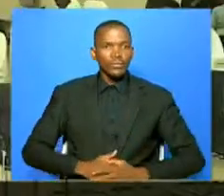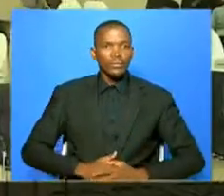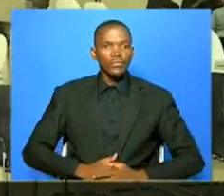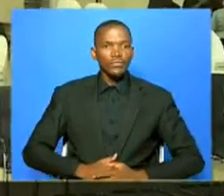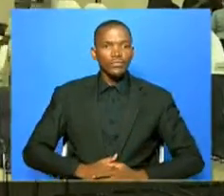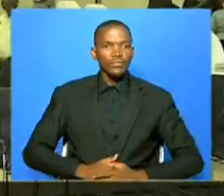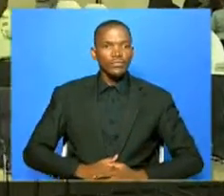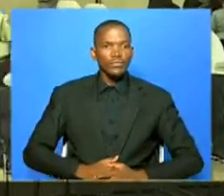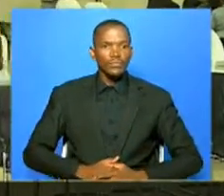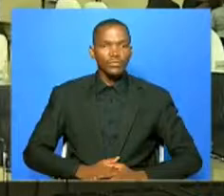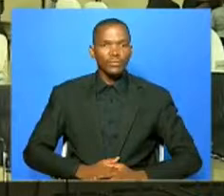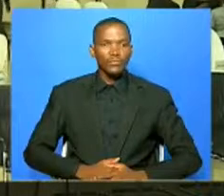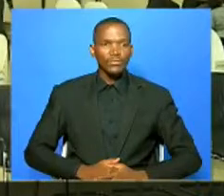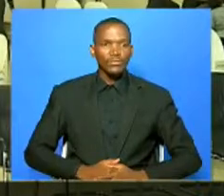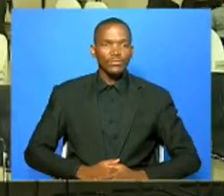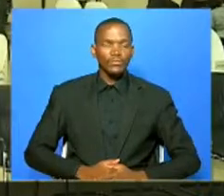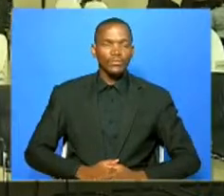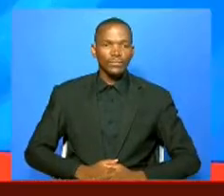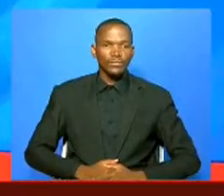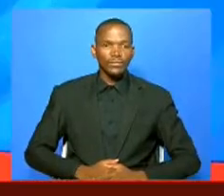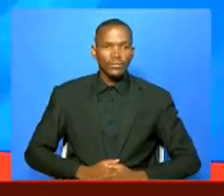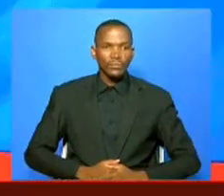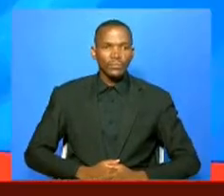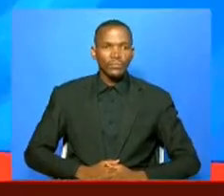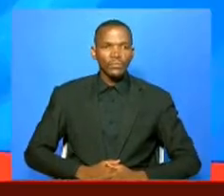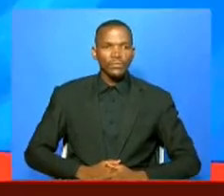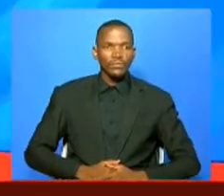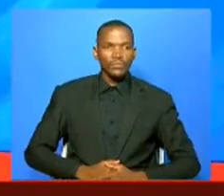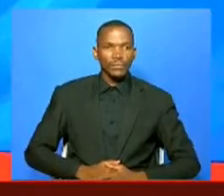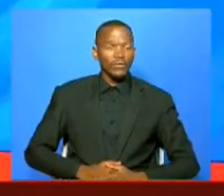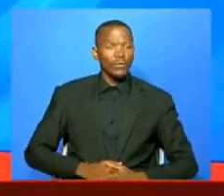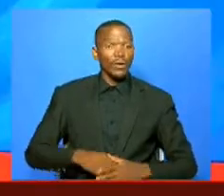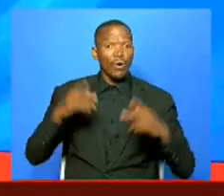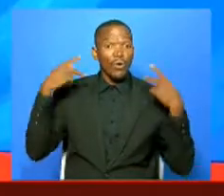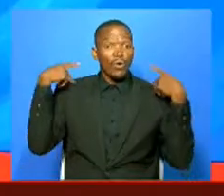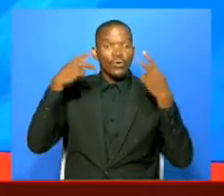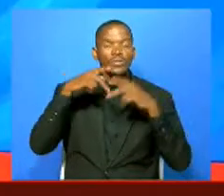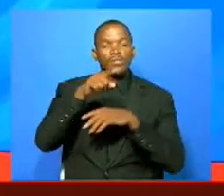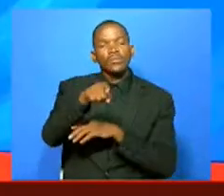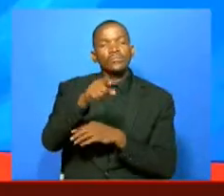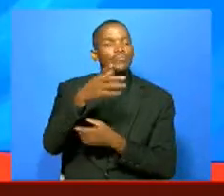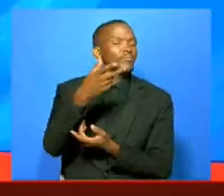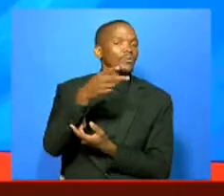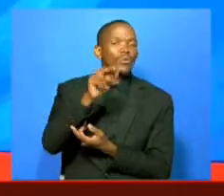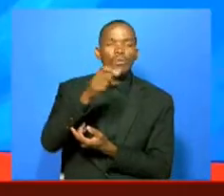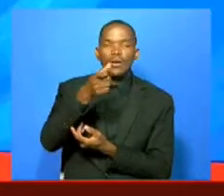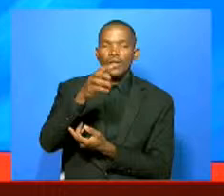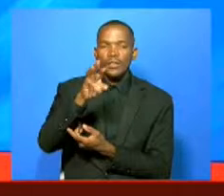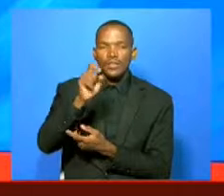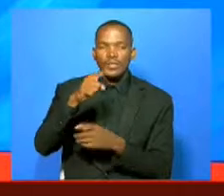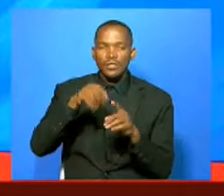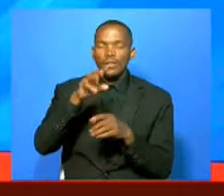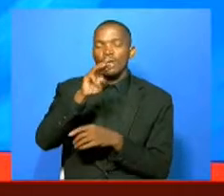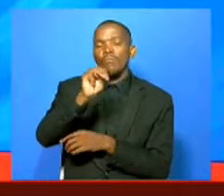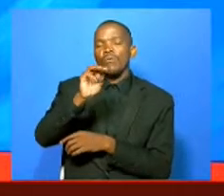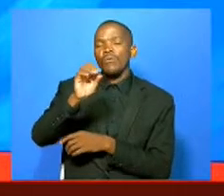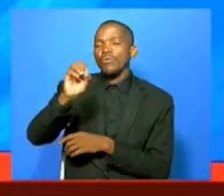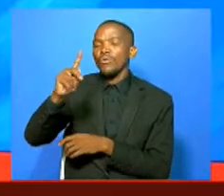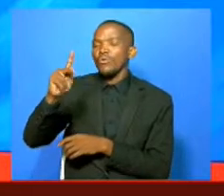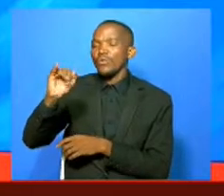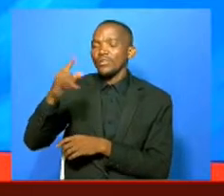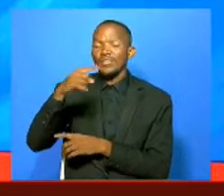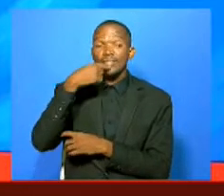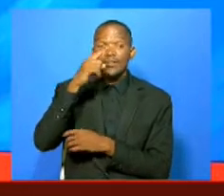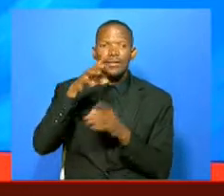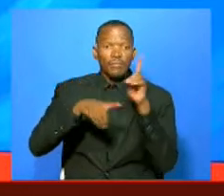Mamosisiska, BTV News, Selebephikwe. Moemela kgosi e bangwaketse kgosi kwela gopi mookodi wa kgotse setšhaba go bo se